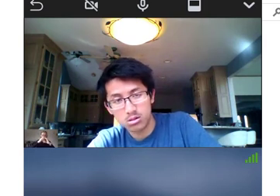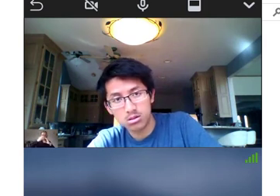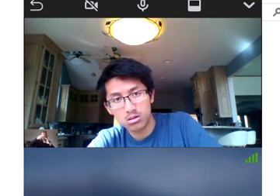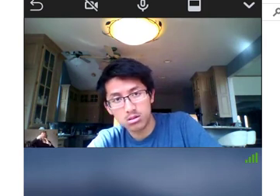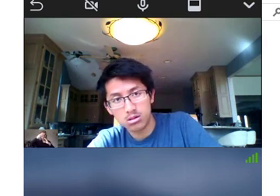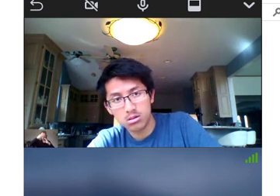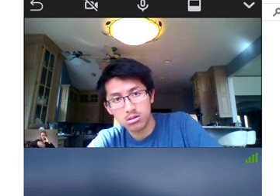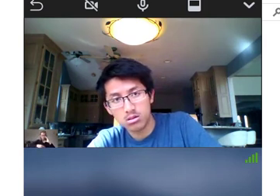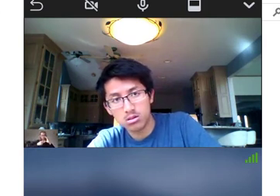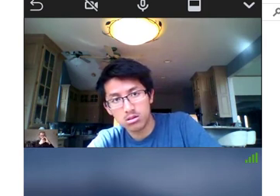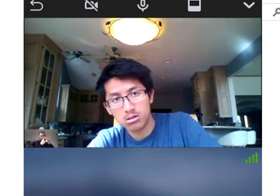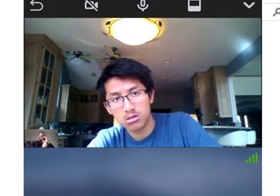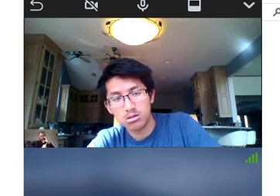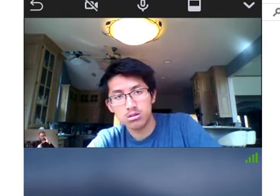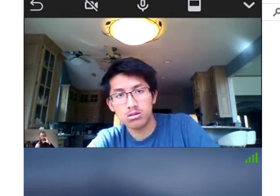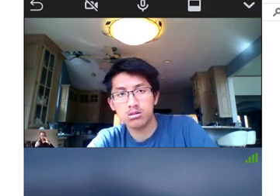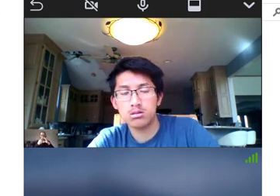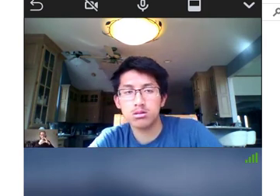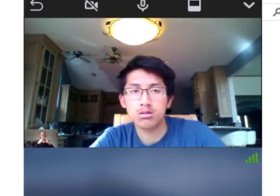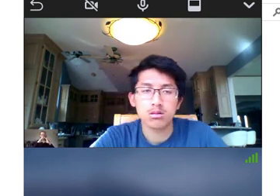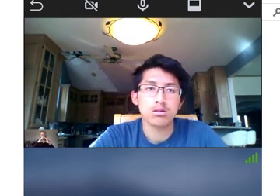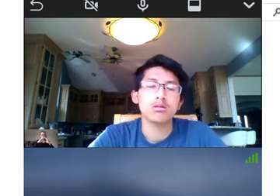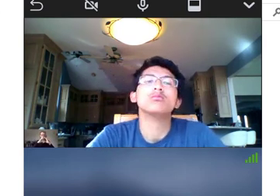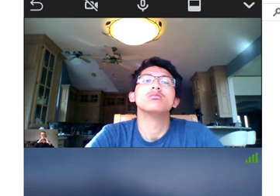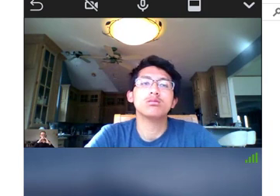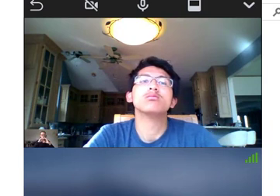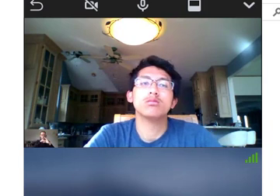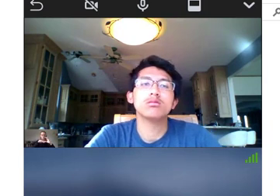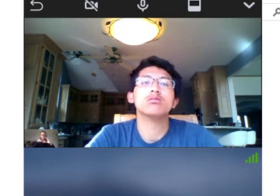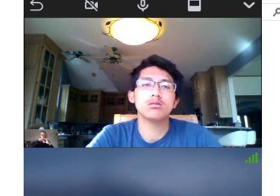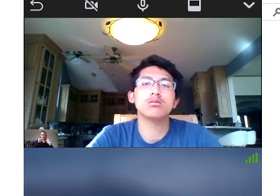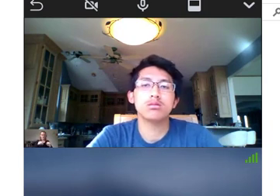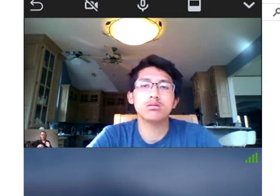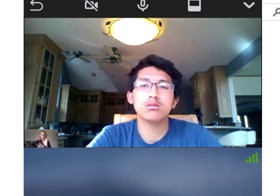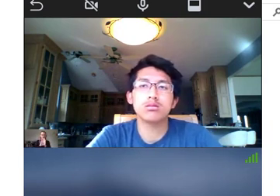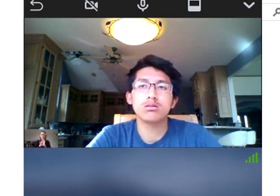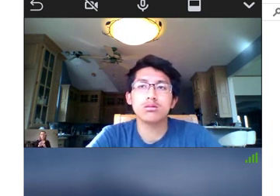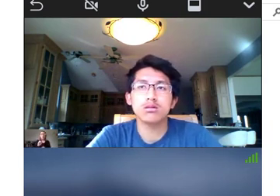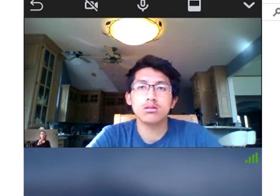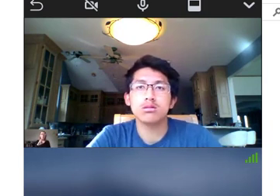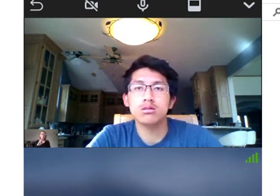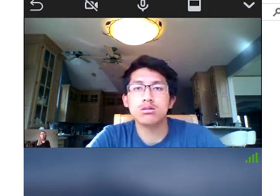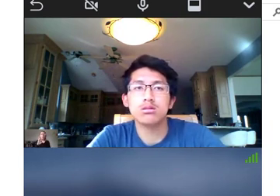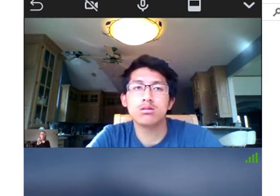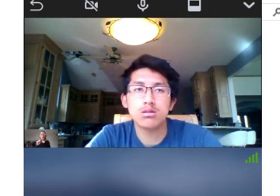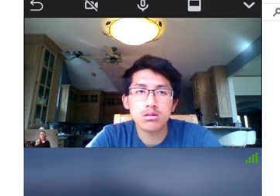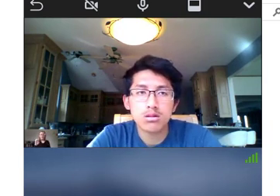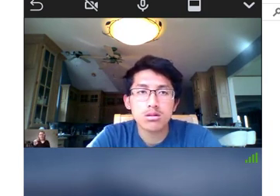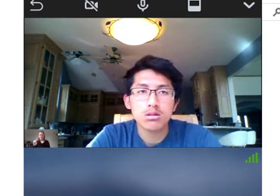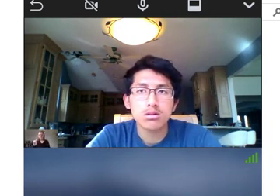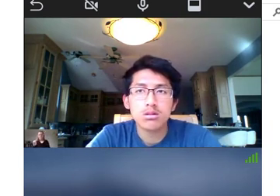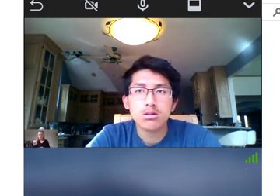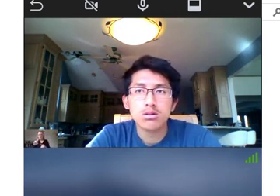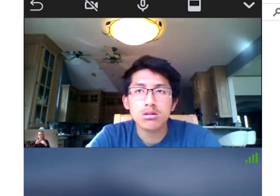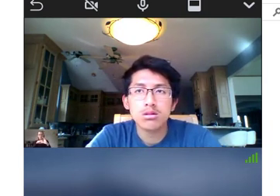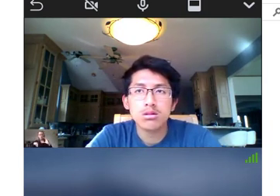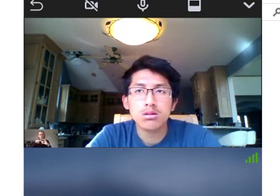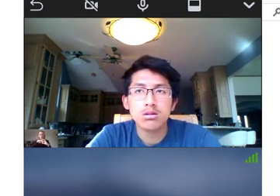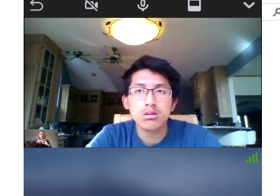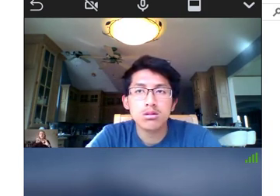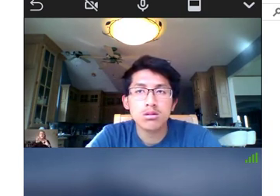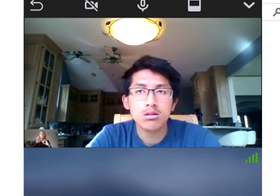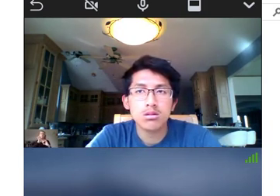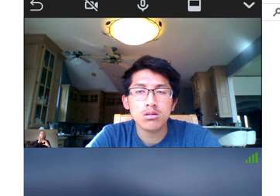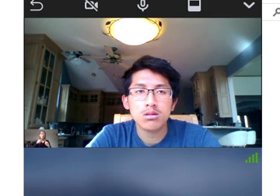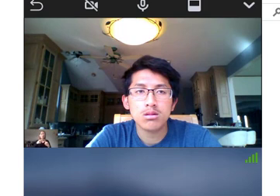perimeter of that circle. But it would be the wetted perimeter if you were talking about it. So if you were talking about a rectangle or like a square, it would be the side